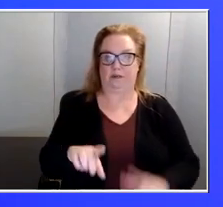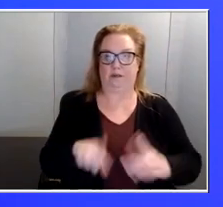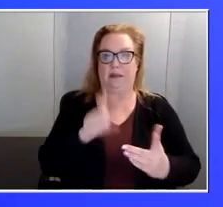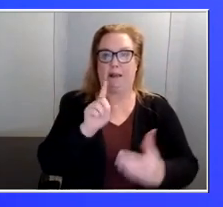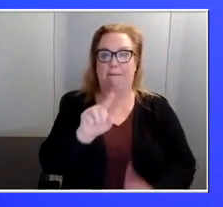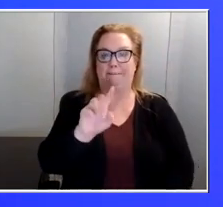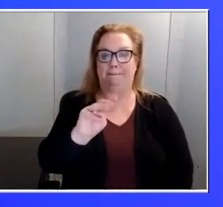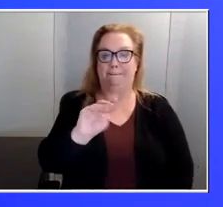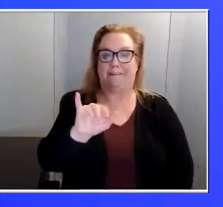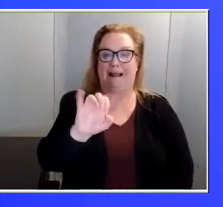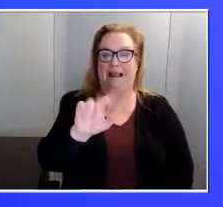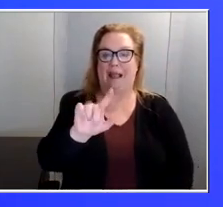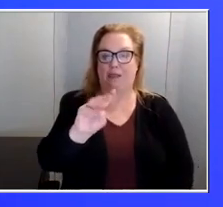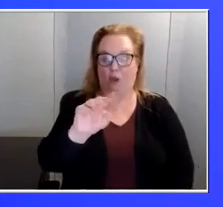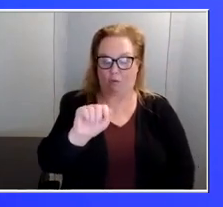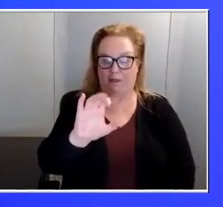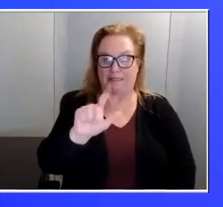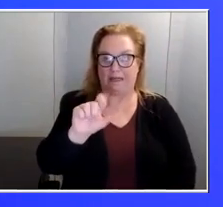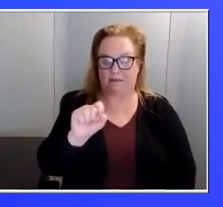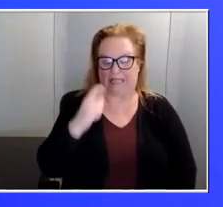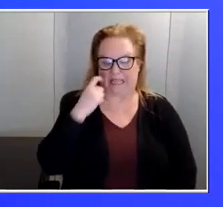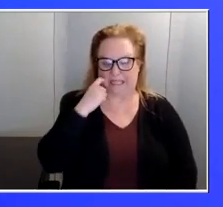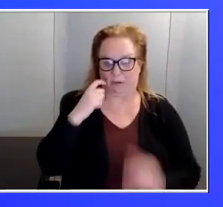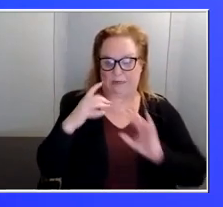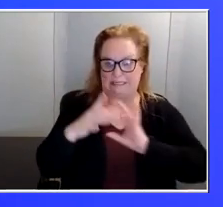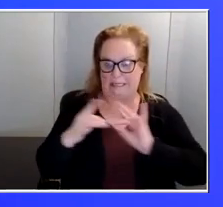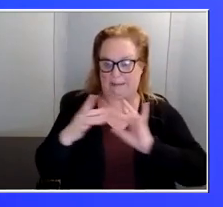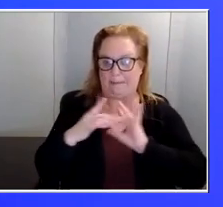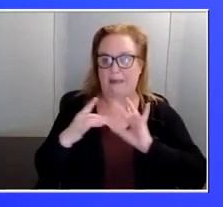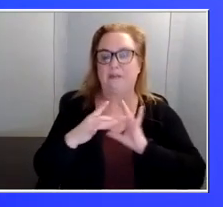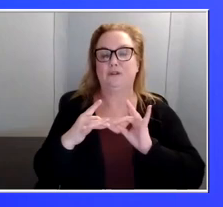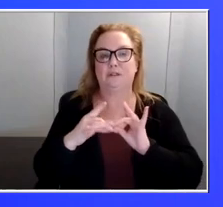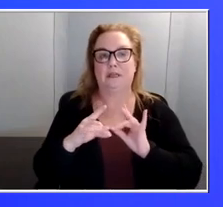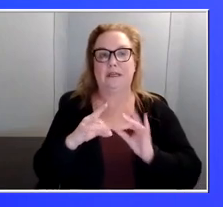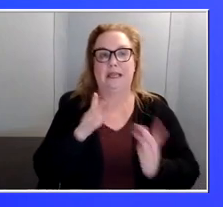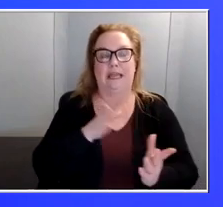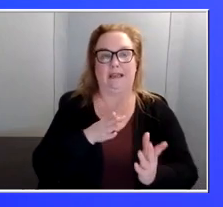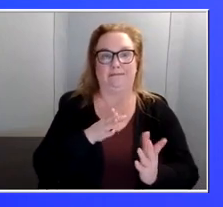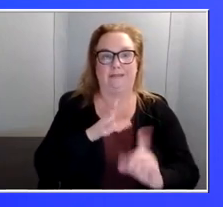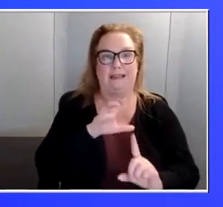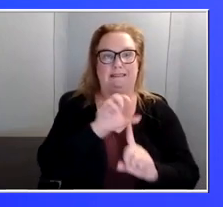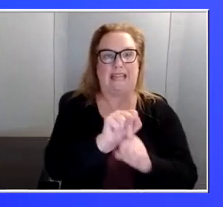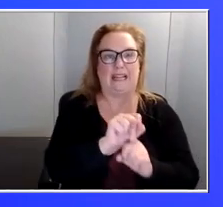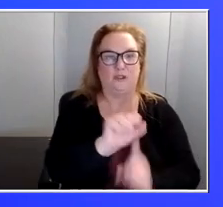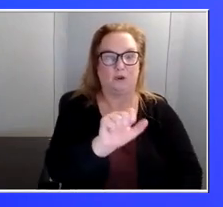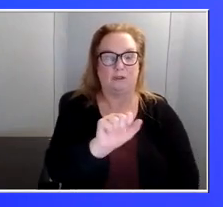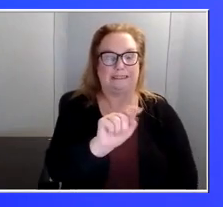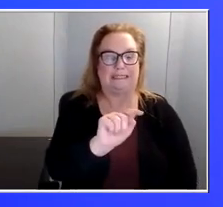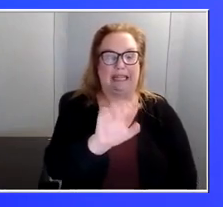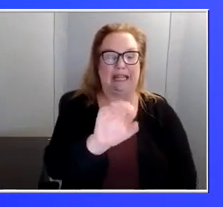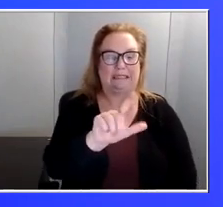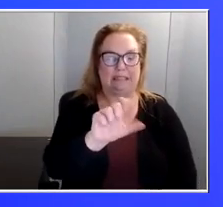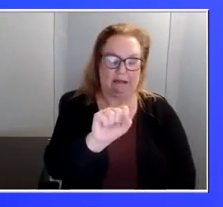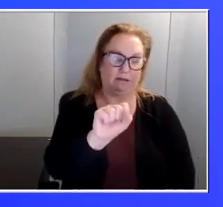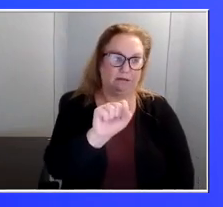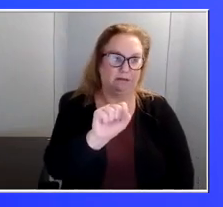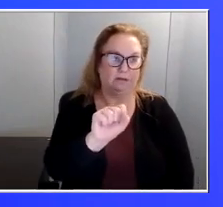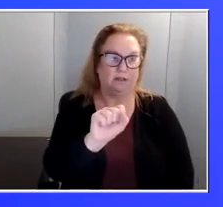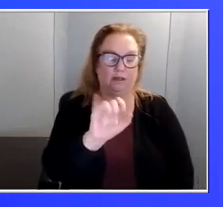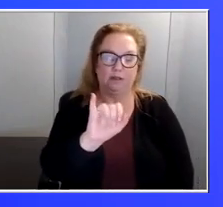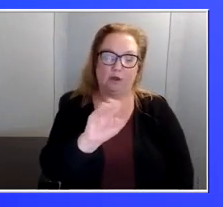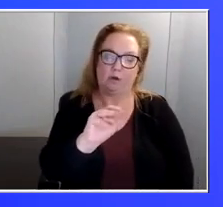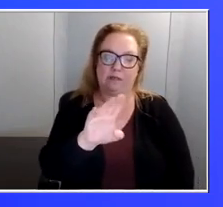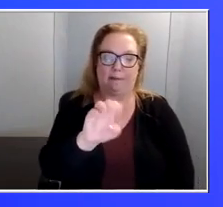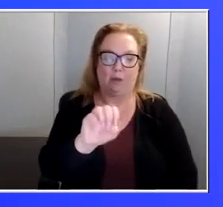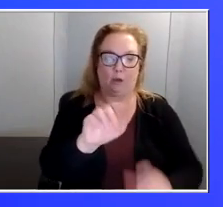And as Dr. McGuirk actually talked about, that it activates your own T cells to attack the myeloma. So it's really an immune therapy treatment